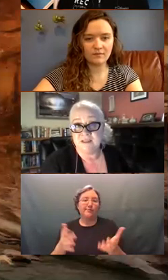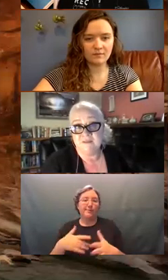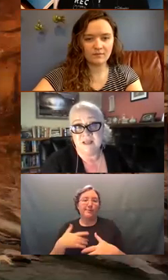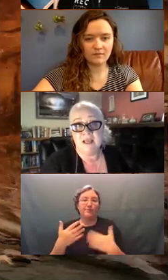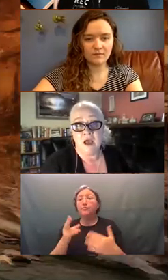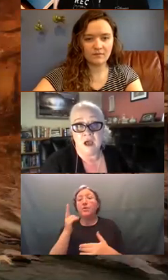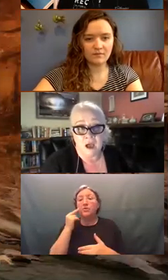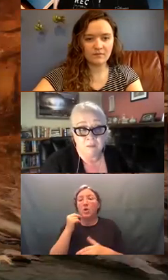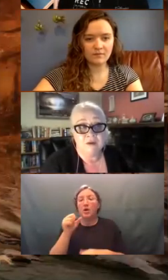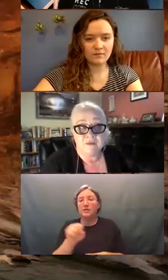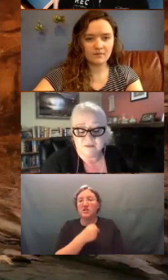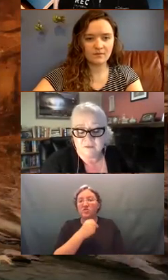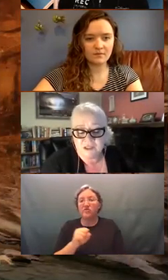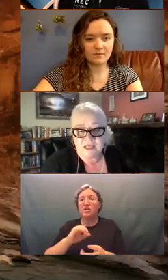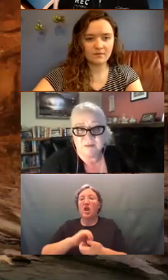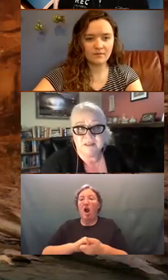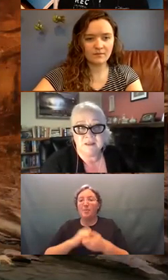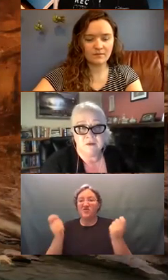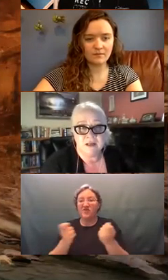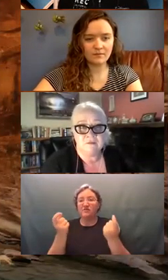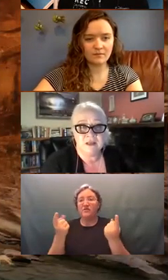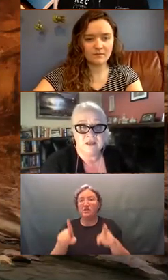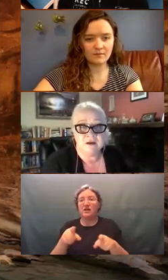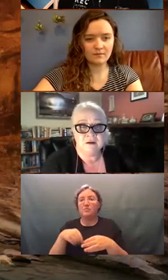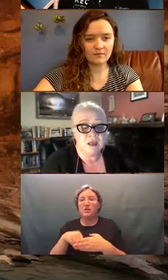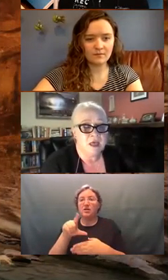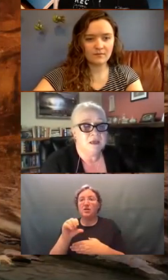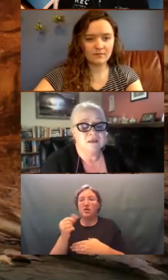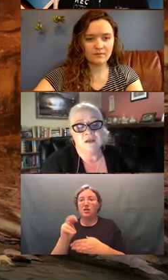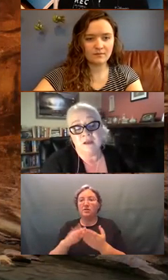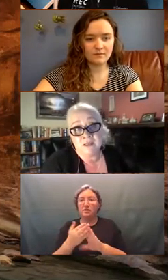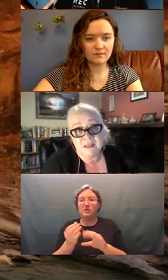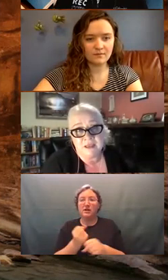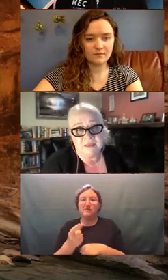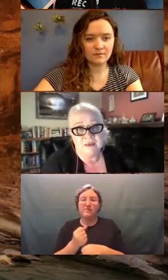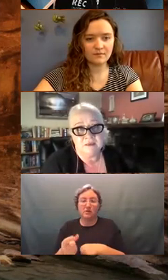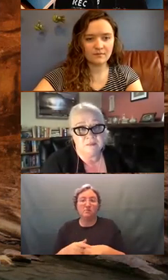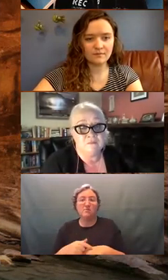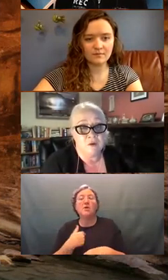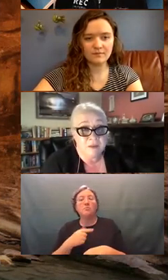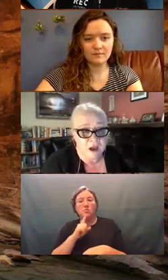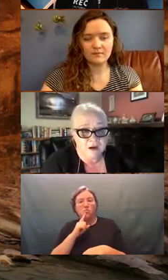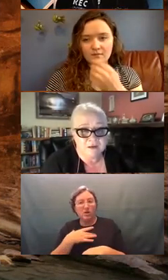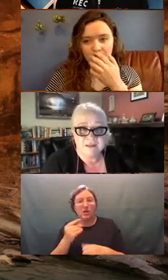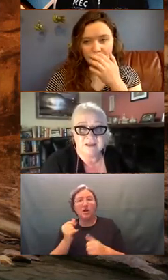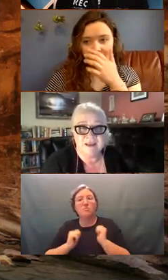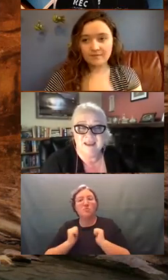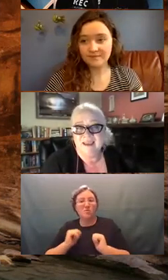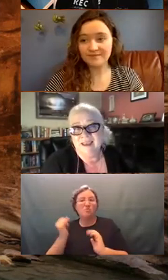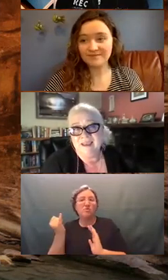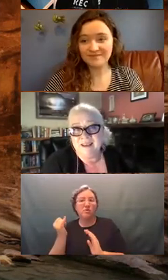Utah Symphony Opera Festival, which takes place in Logan every year. So I really like the performing